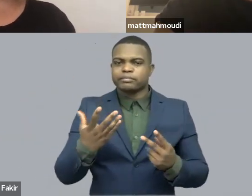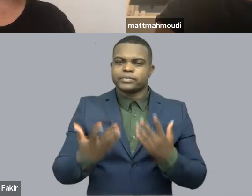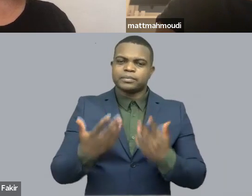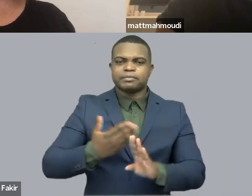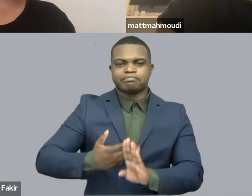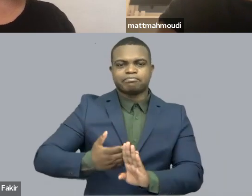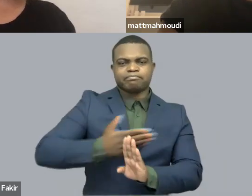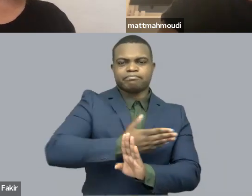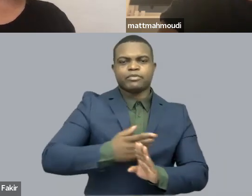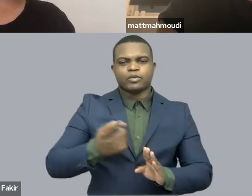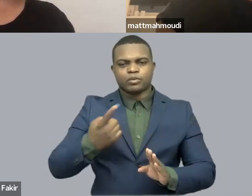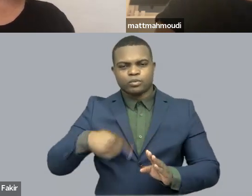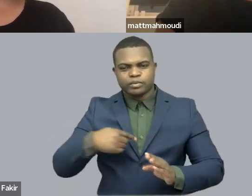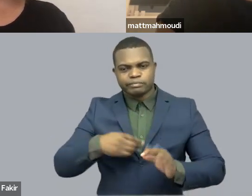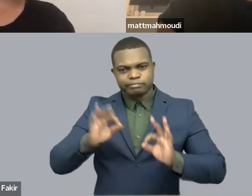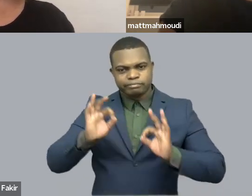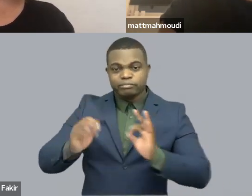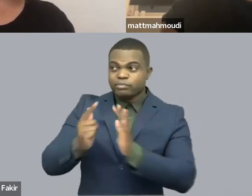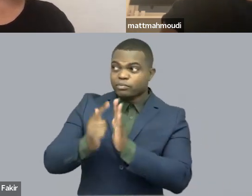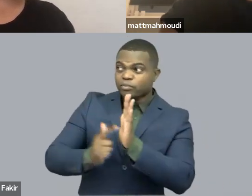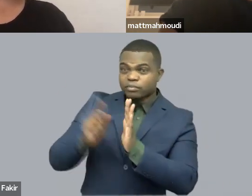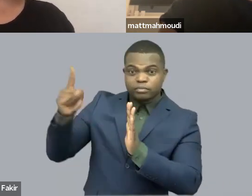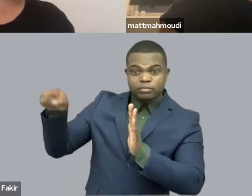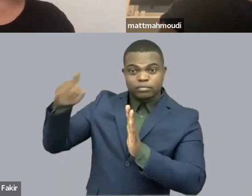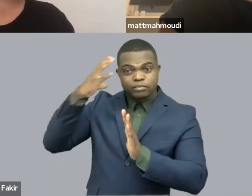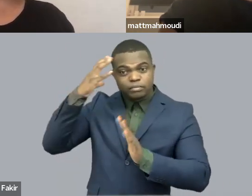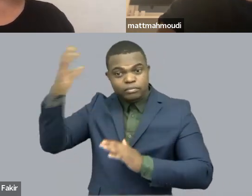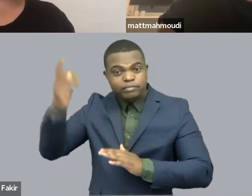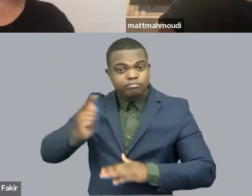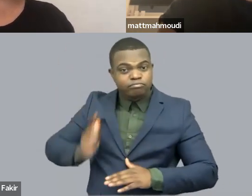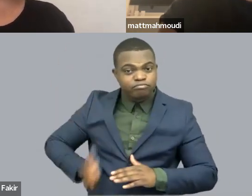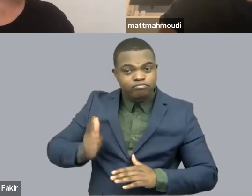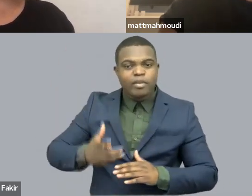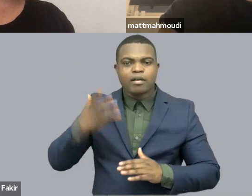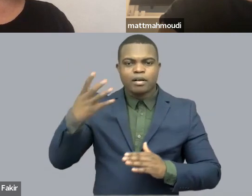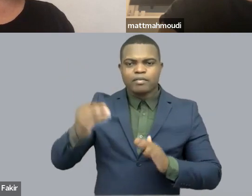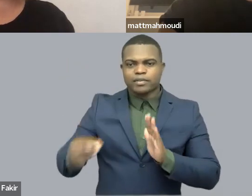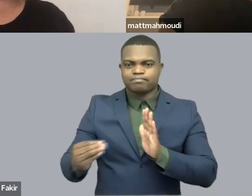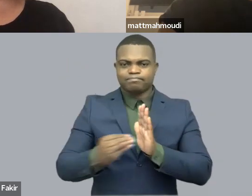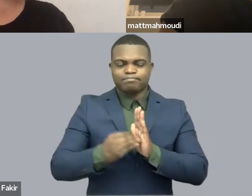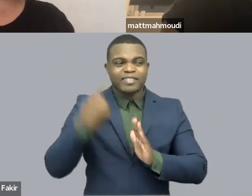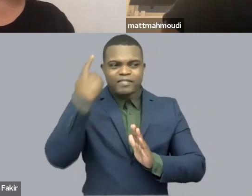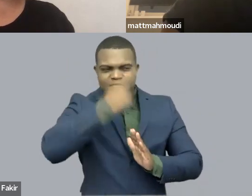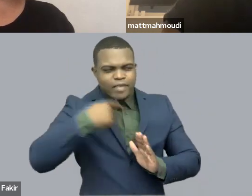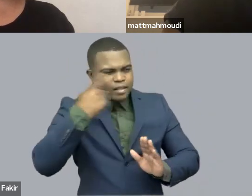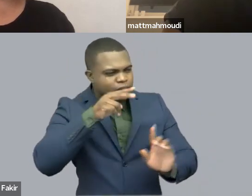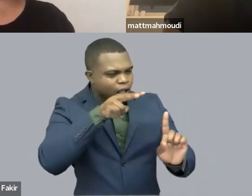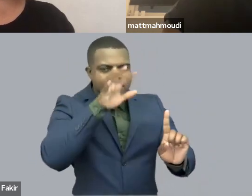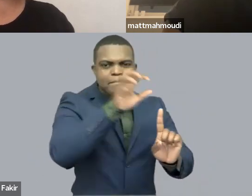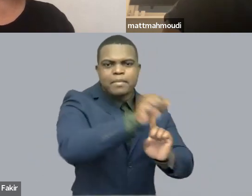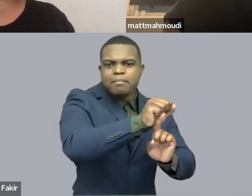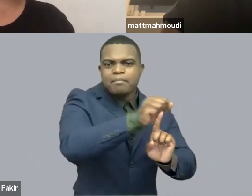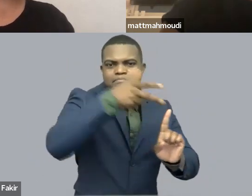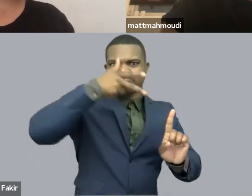sort of leaping for the last 5 to 10 years, often promising to do more than it is actually capable of doing. Also, facial recognition